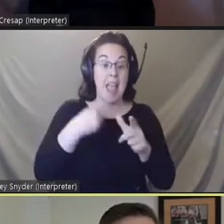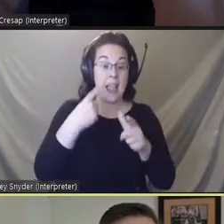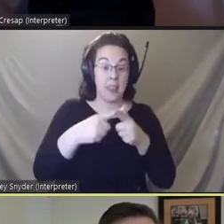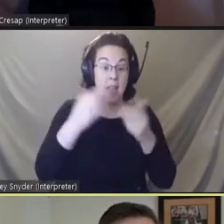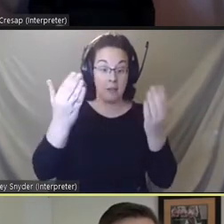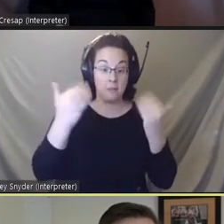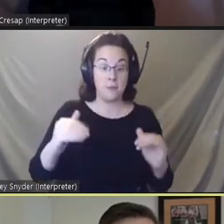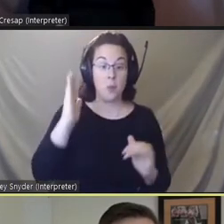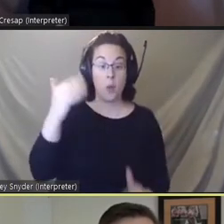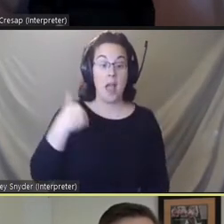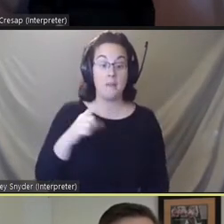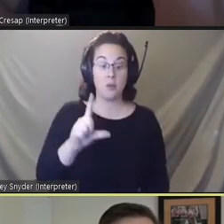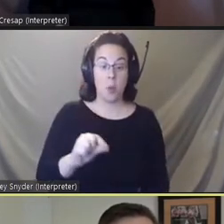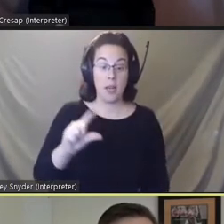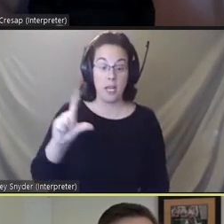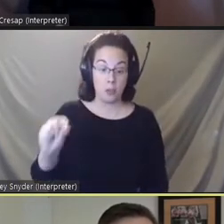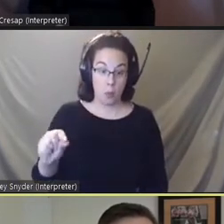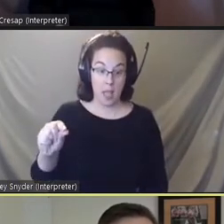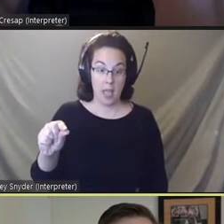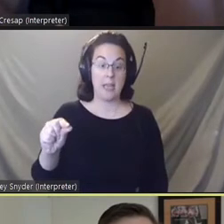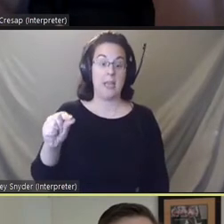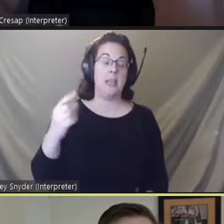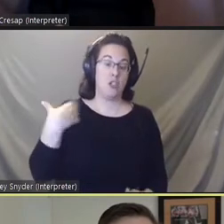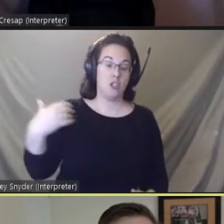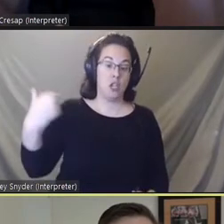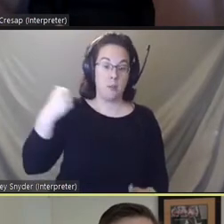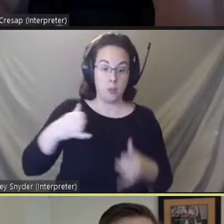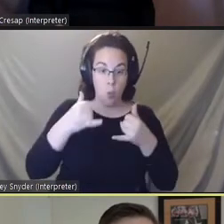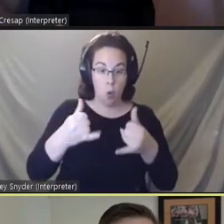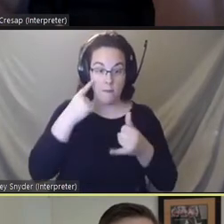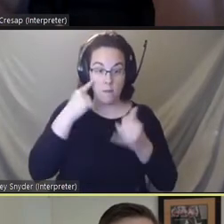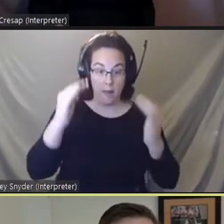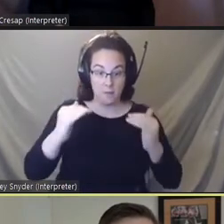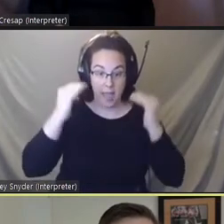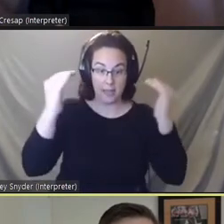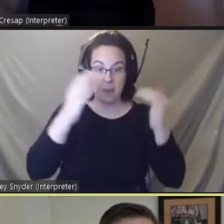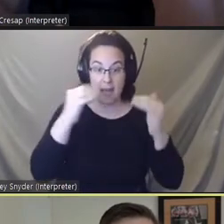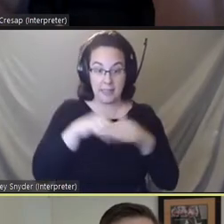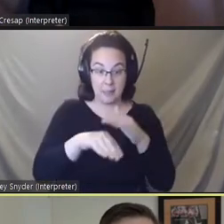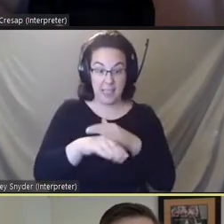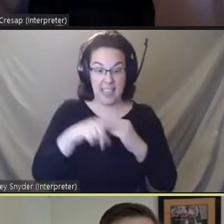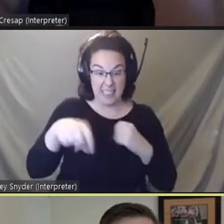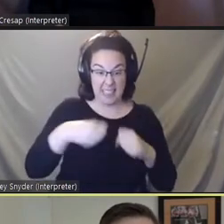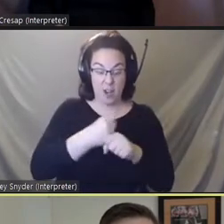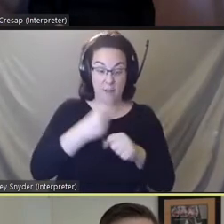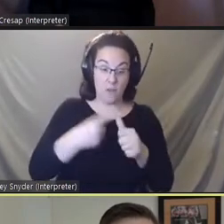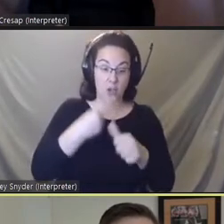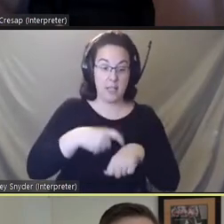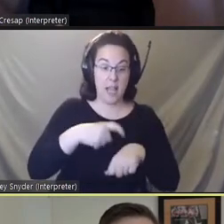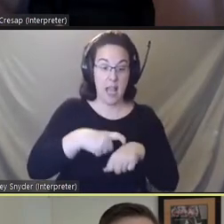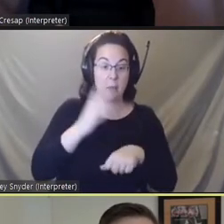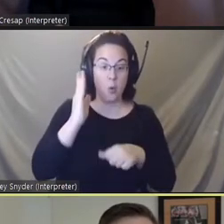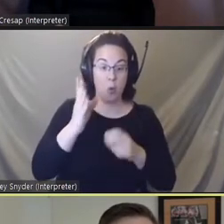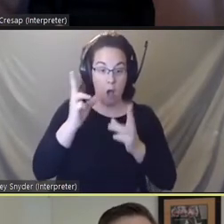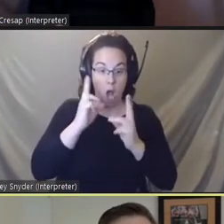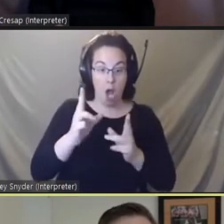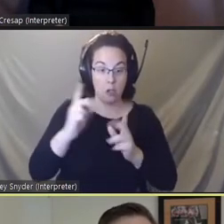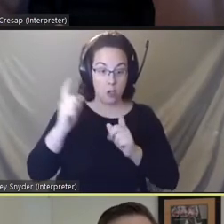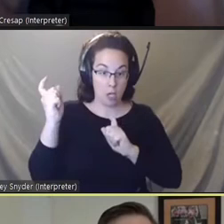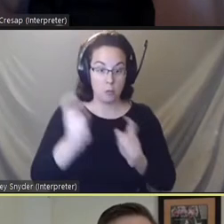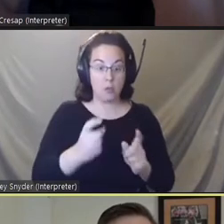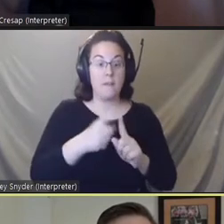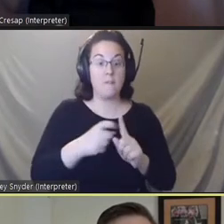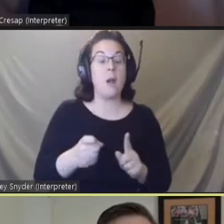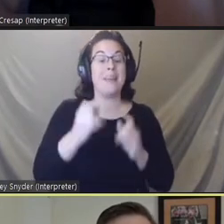2020 Chairman's Awards for Advancement in Accessibility, which this year, for the first time, will honor the contributions of